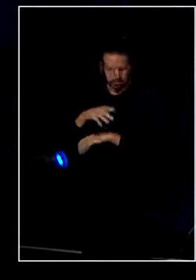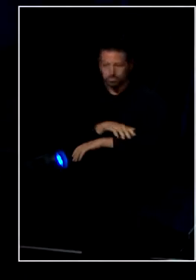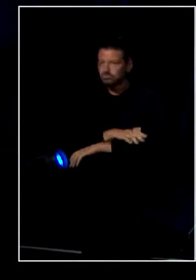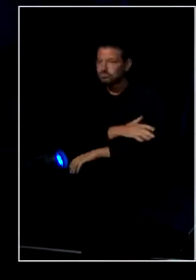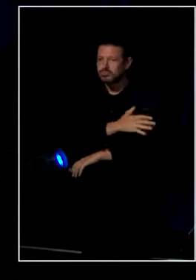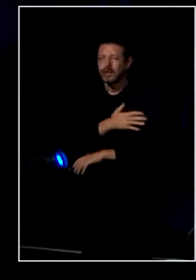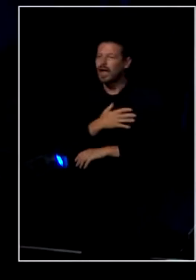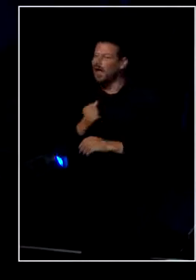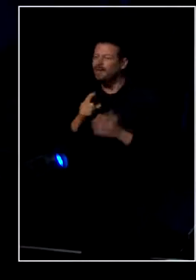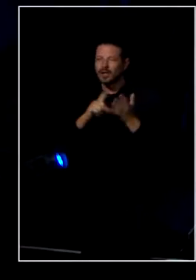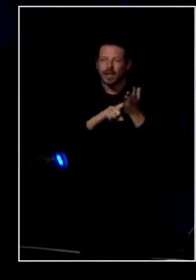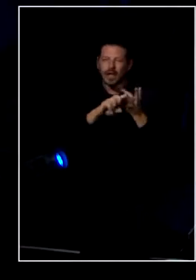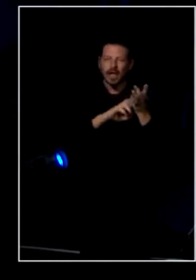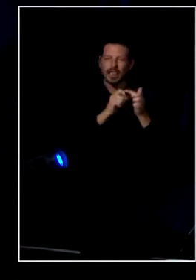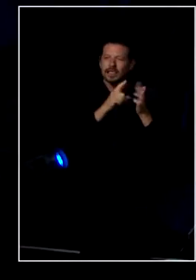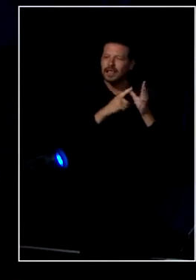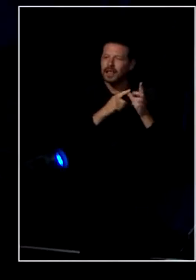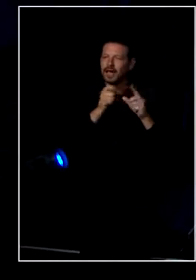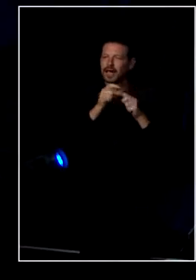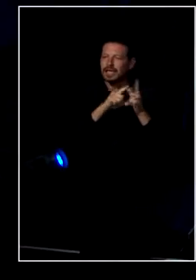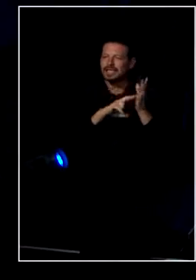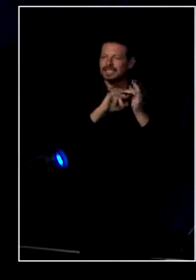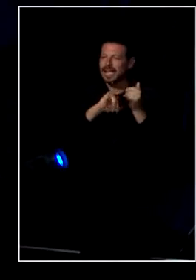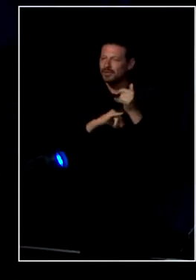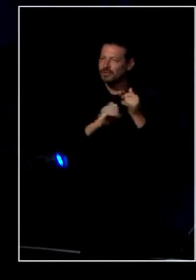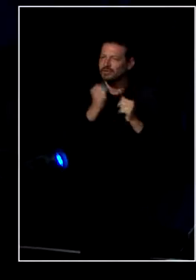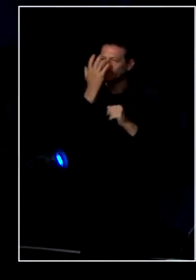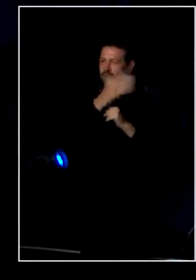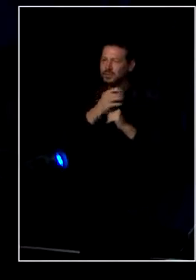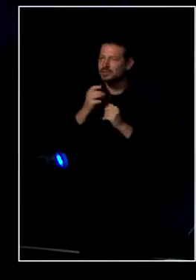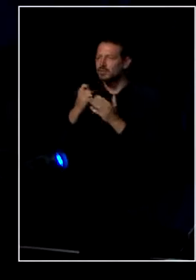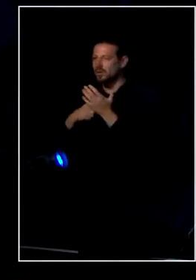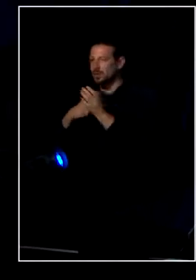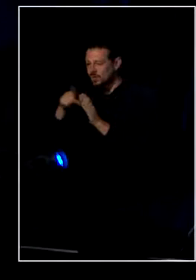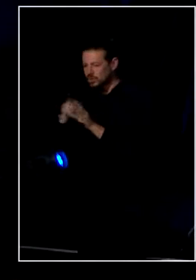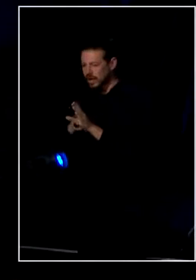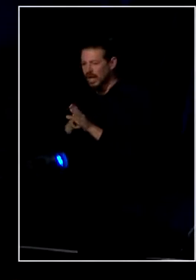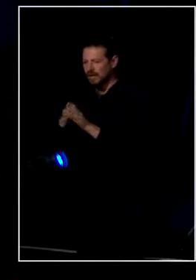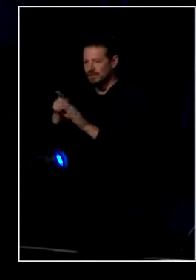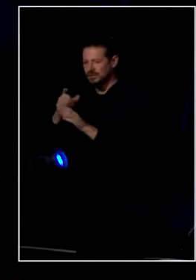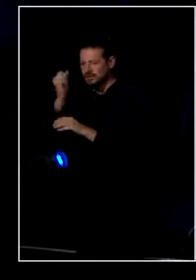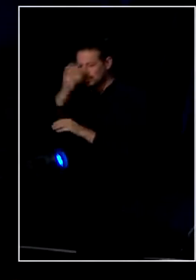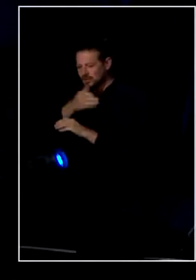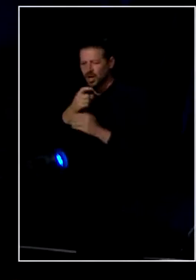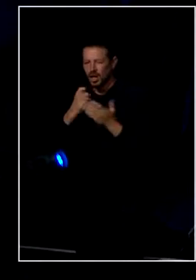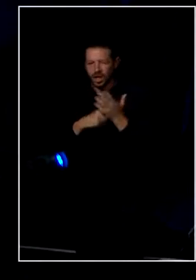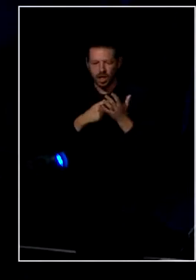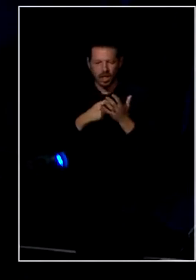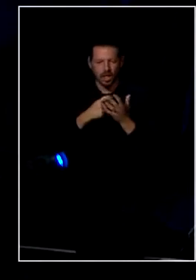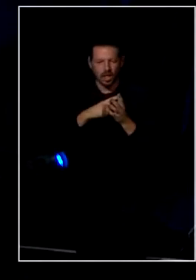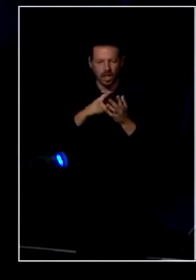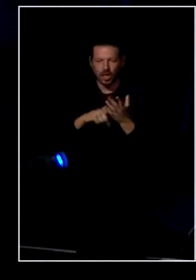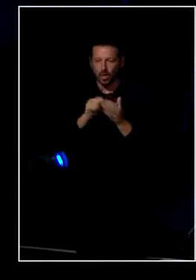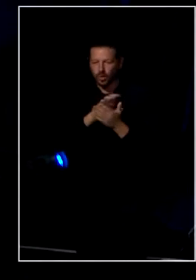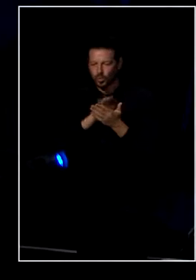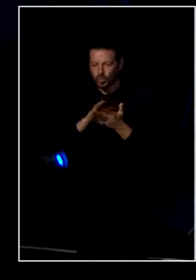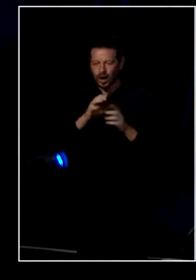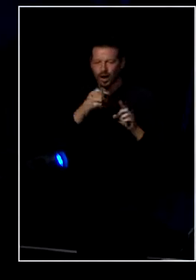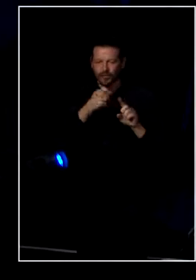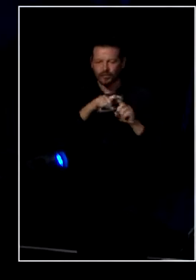Linda Davies, who was Indigenous, Ray Kirby, Indigenous, Ralph Kerr, Indigenous, Sharon Mayborn,